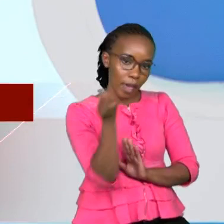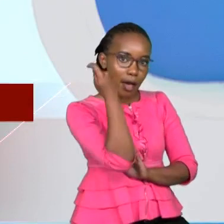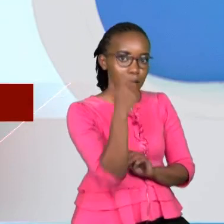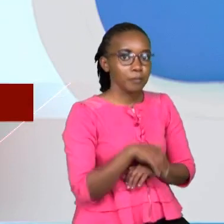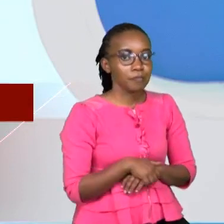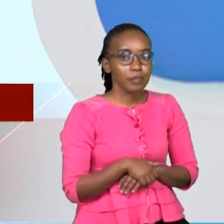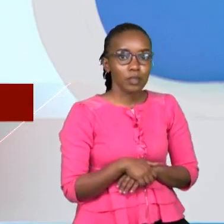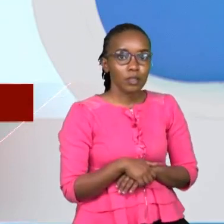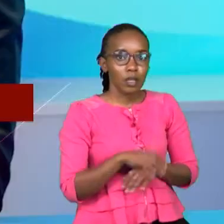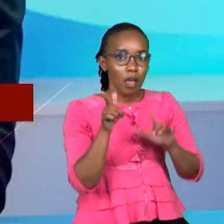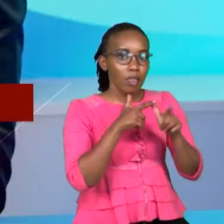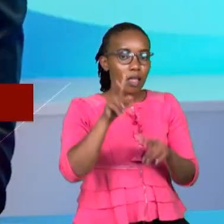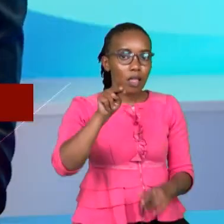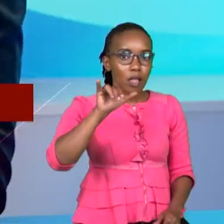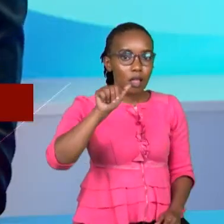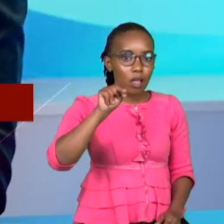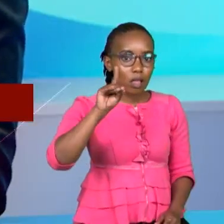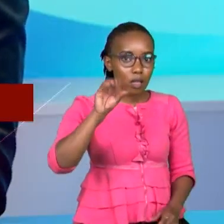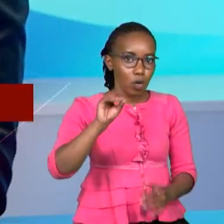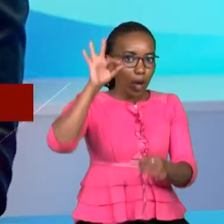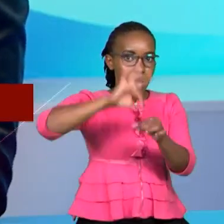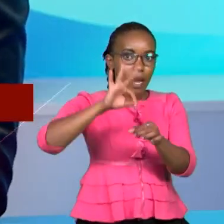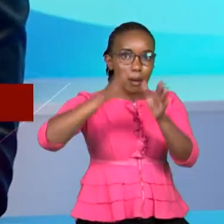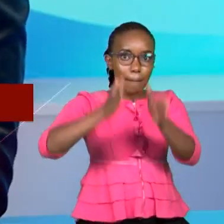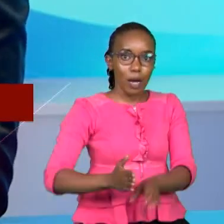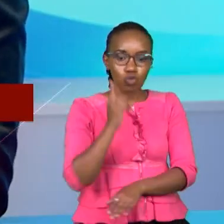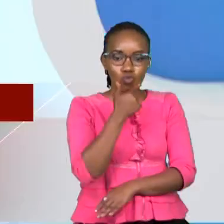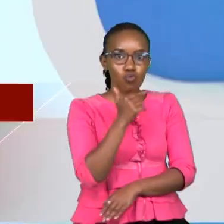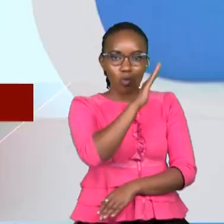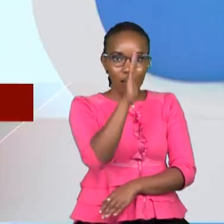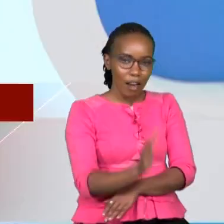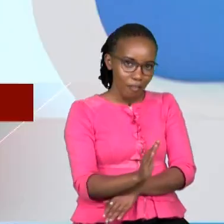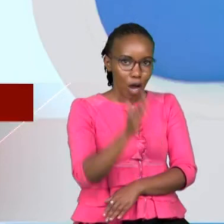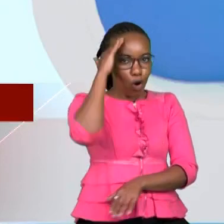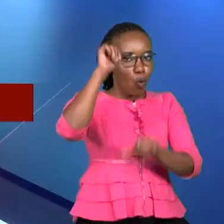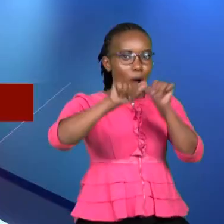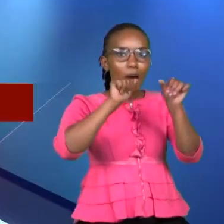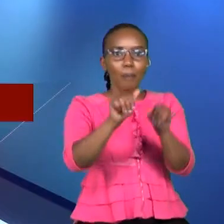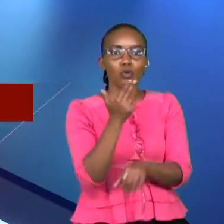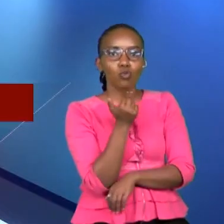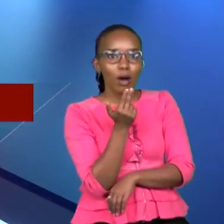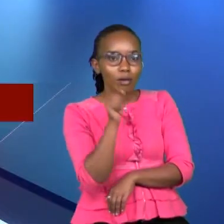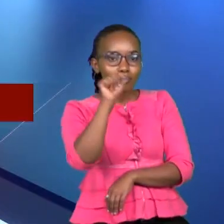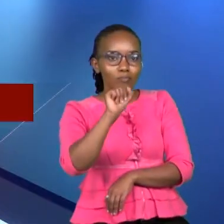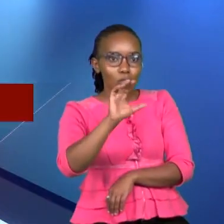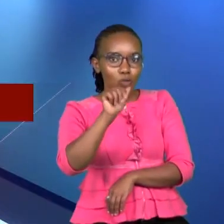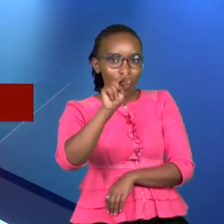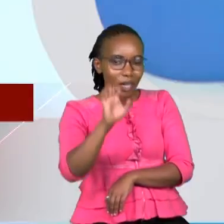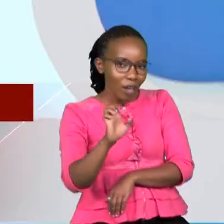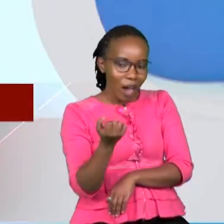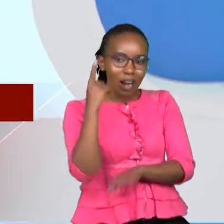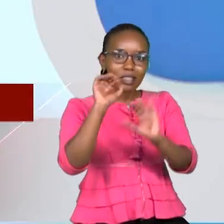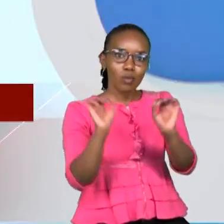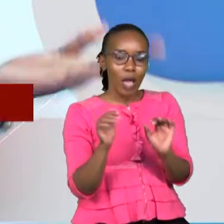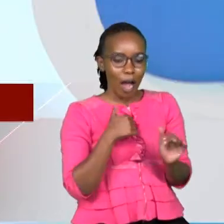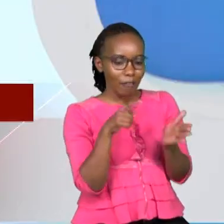funny thing is that Nyando has always elected somebody who has never grown sugarcane since he was born. So he doesn't understand the issues. Uh-huh. We have the